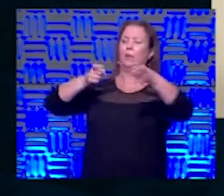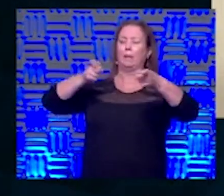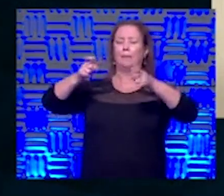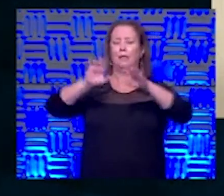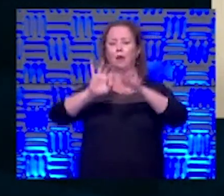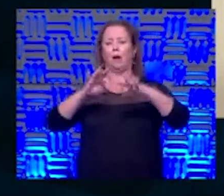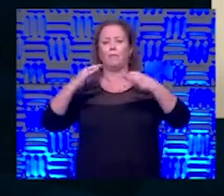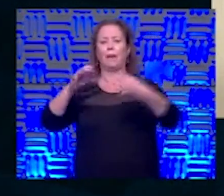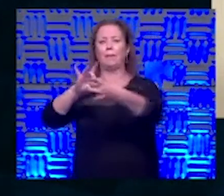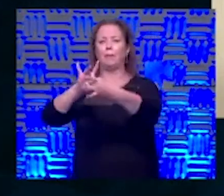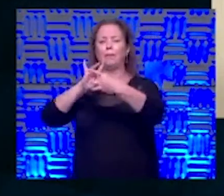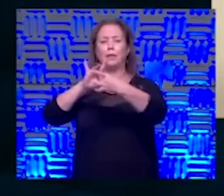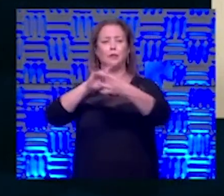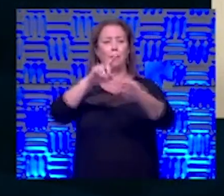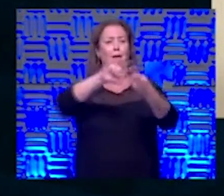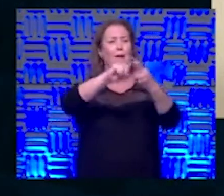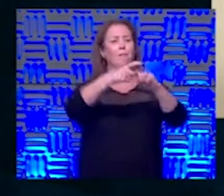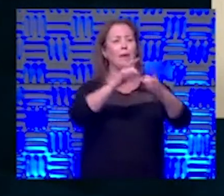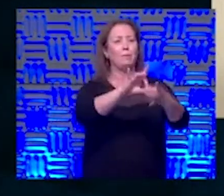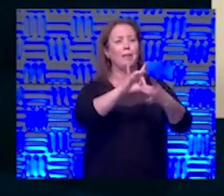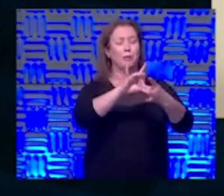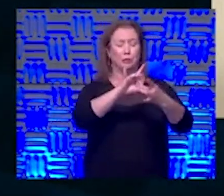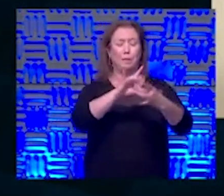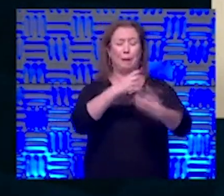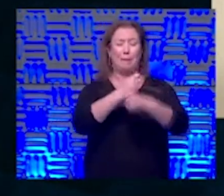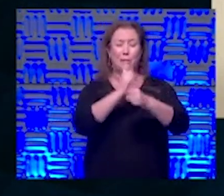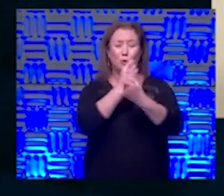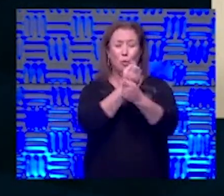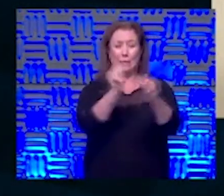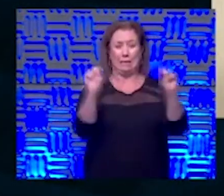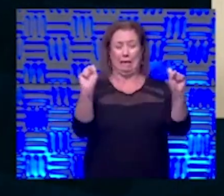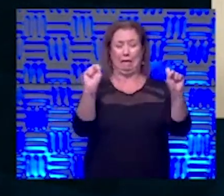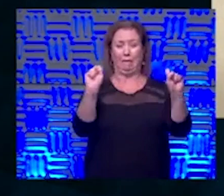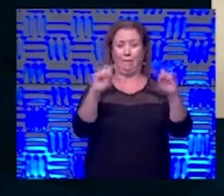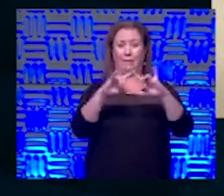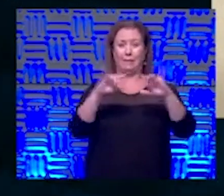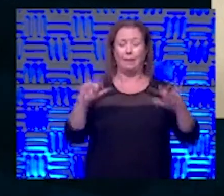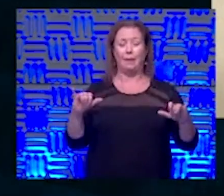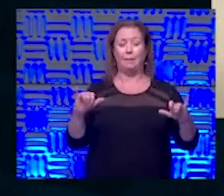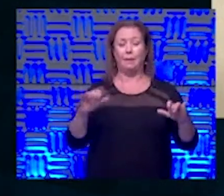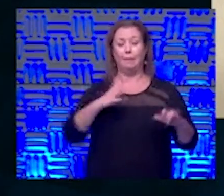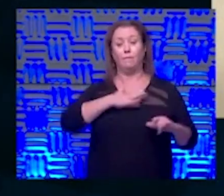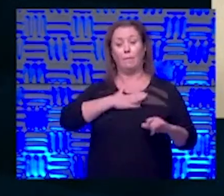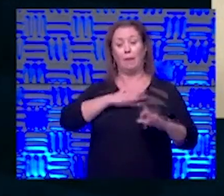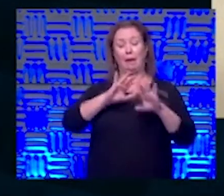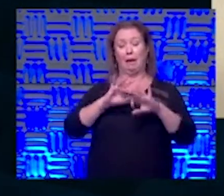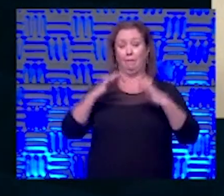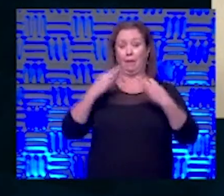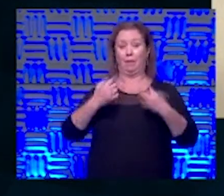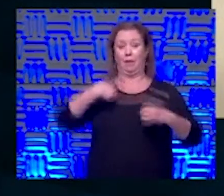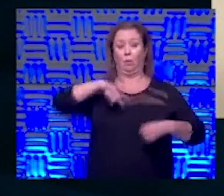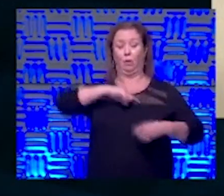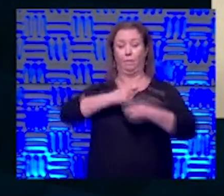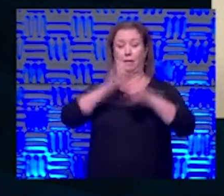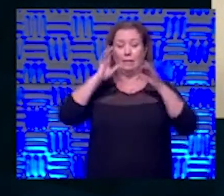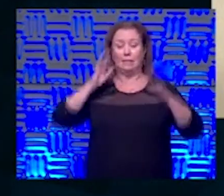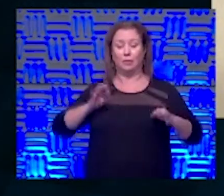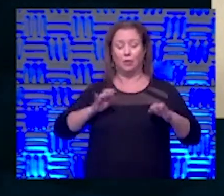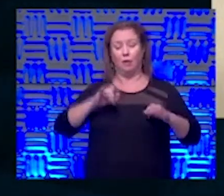family relationships and friend relationships safely. And I think even for my own family, we've made decisions to keep our